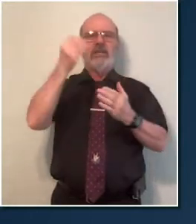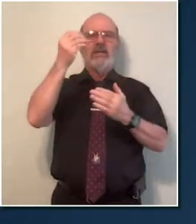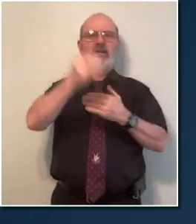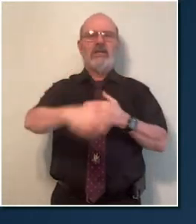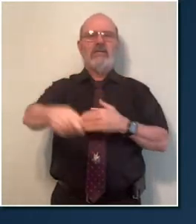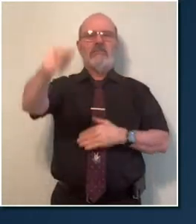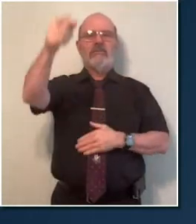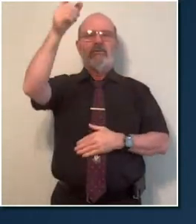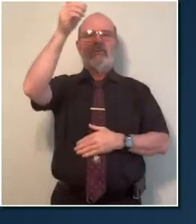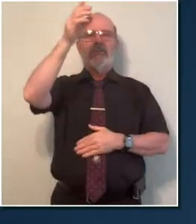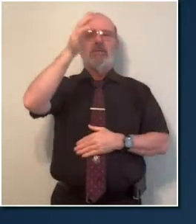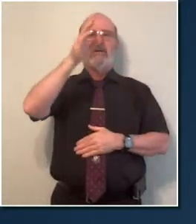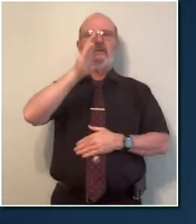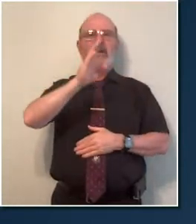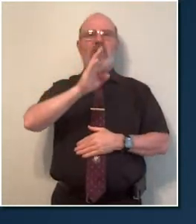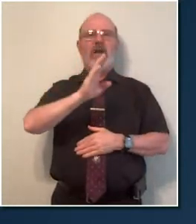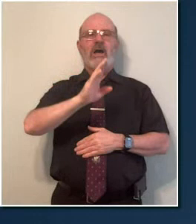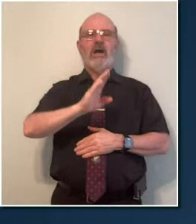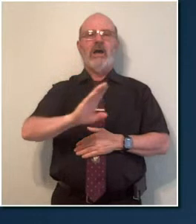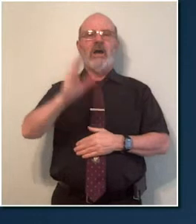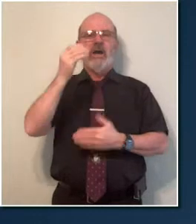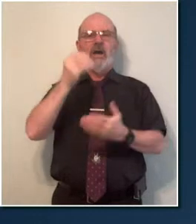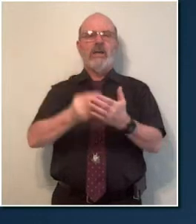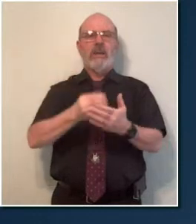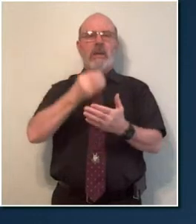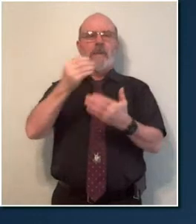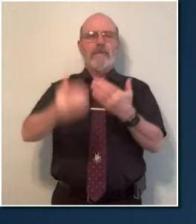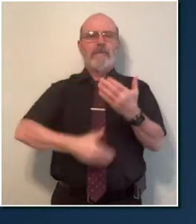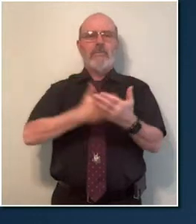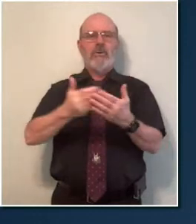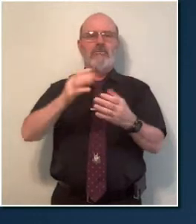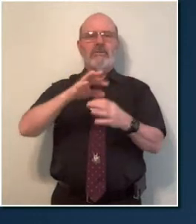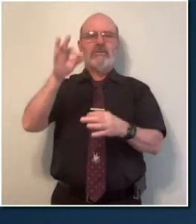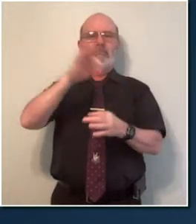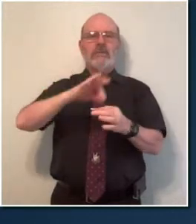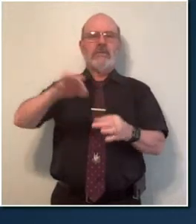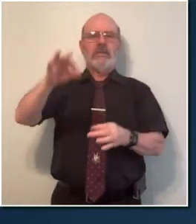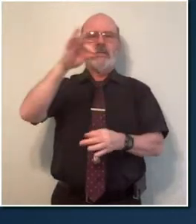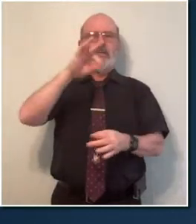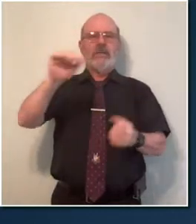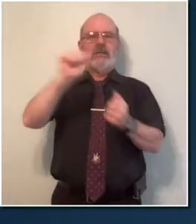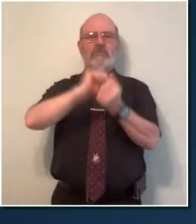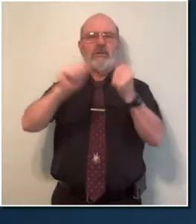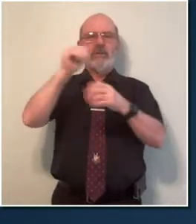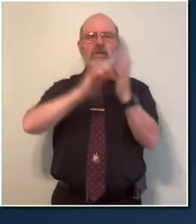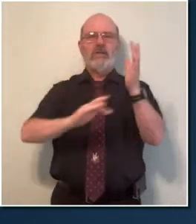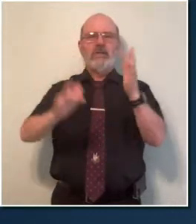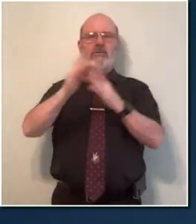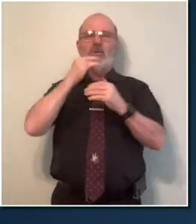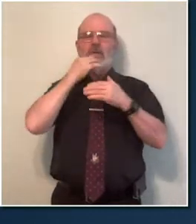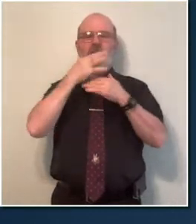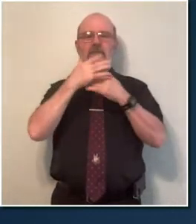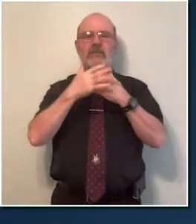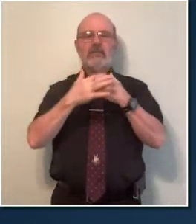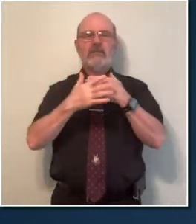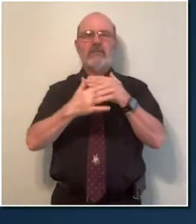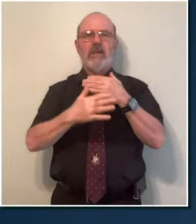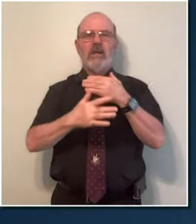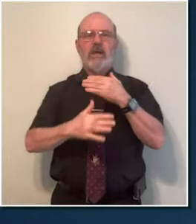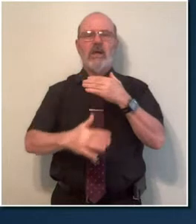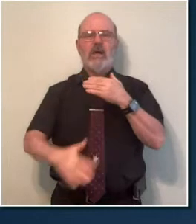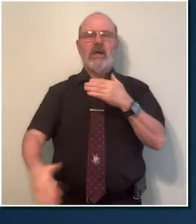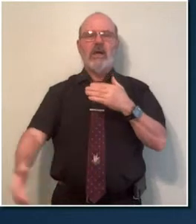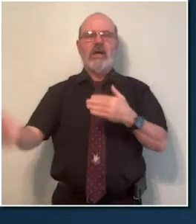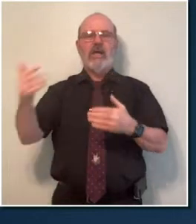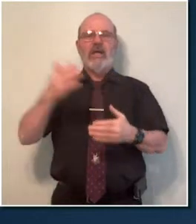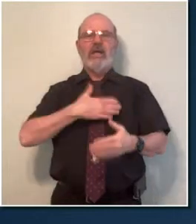salvation, purchase of God, born of His Spirit, washed in His